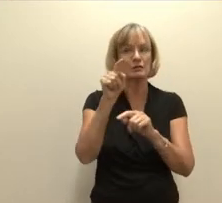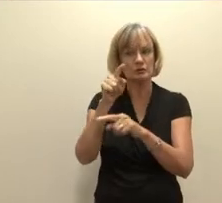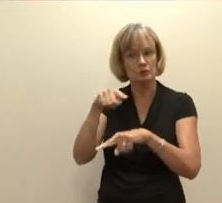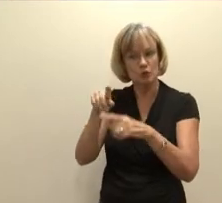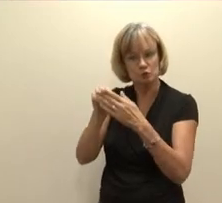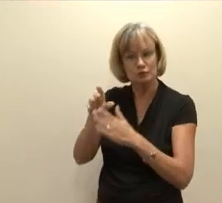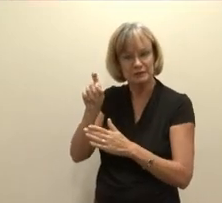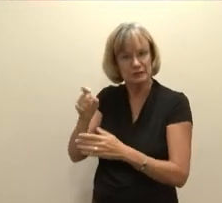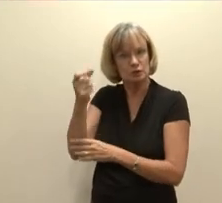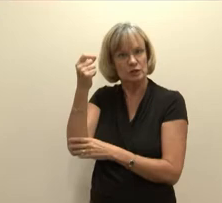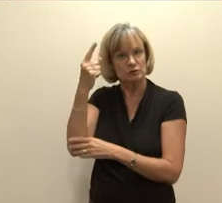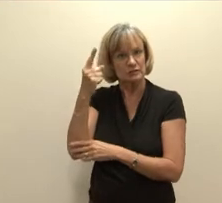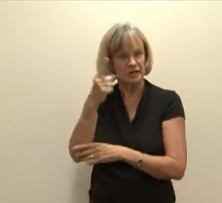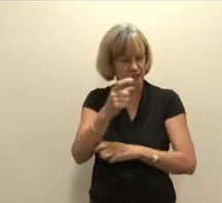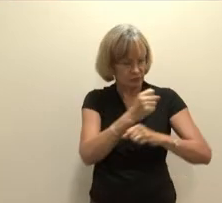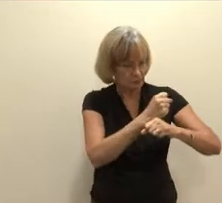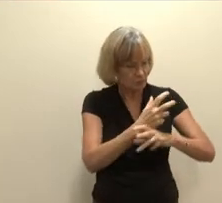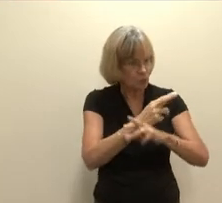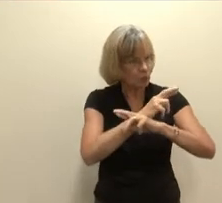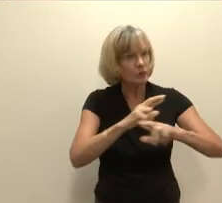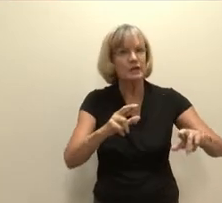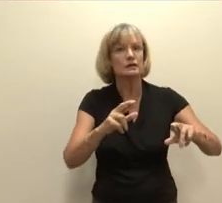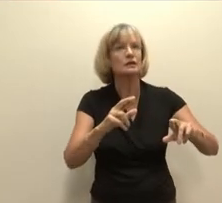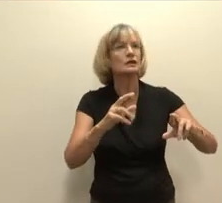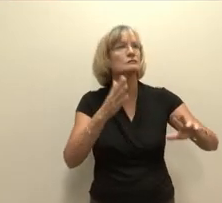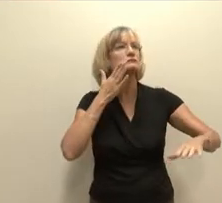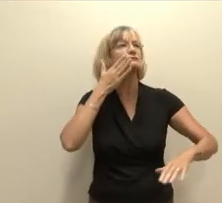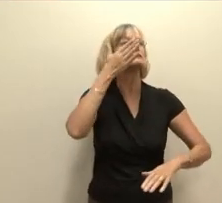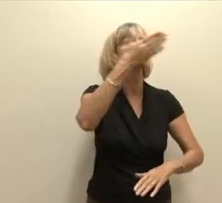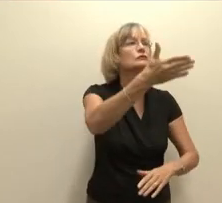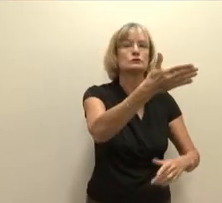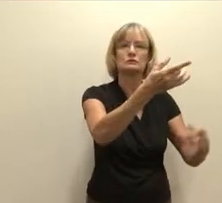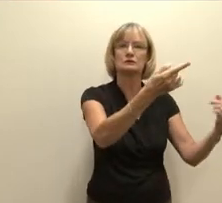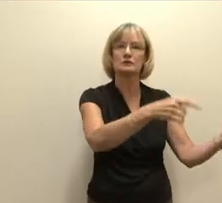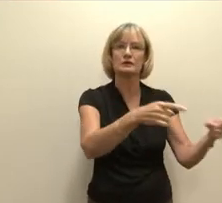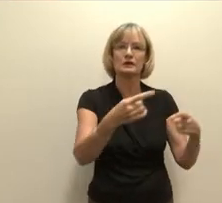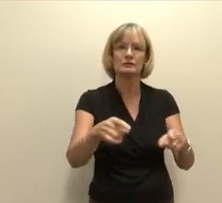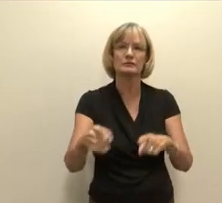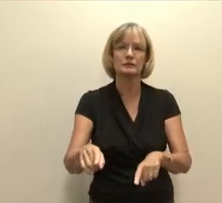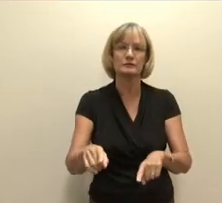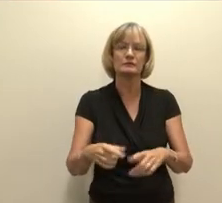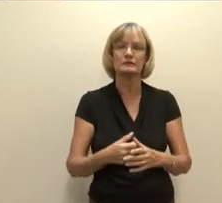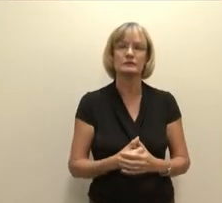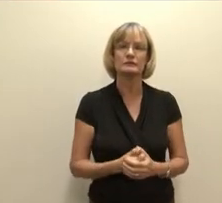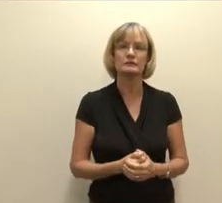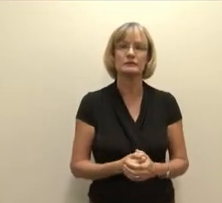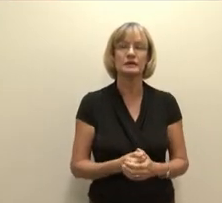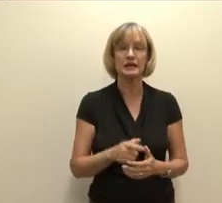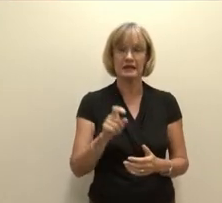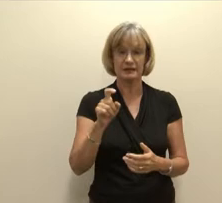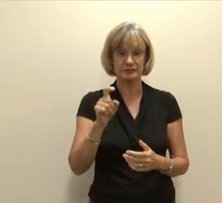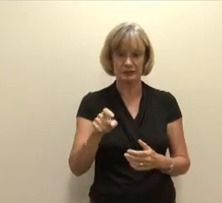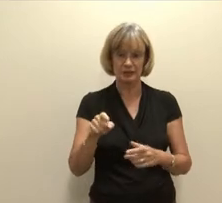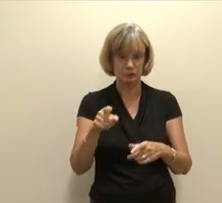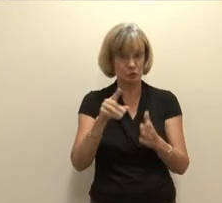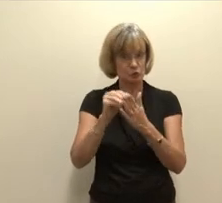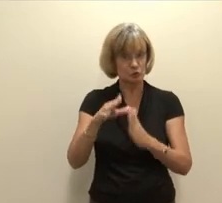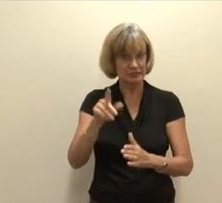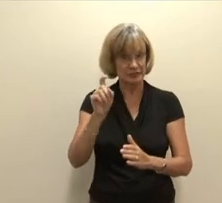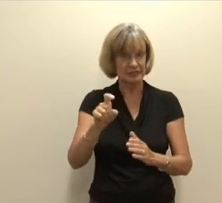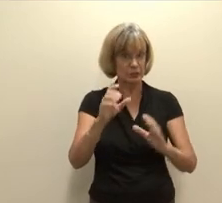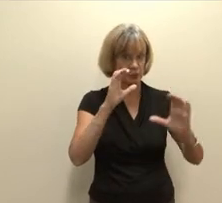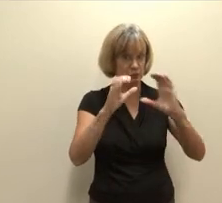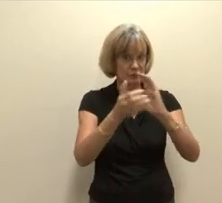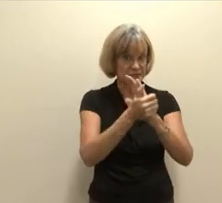prepared for this future that we can't predict. They need to be able to communicate